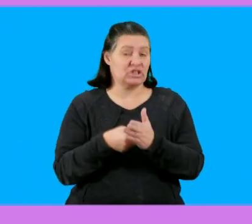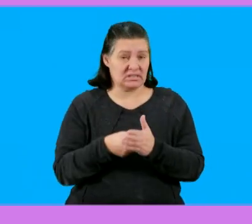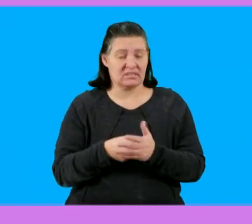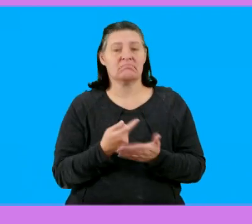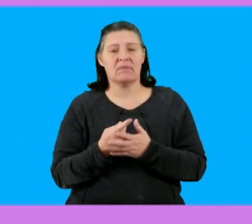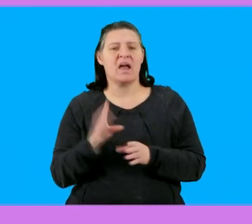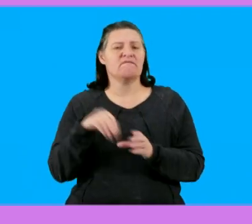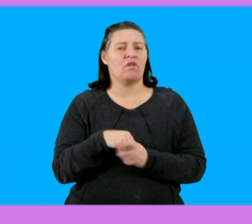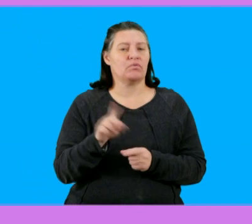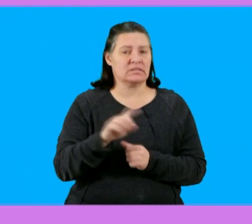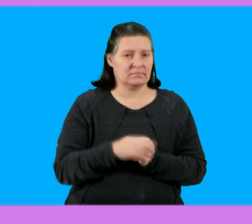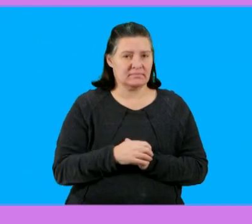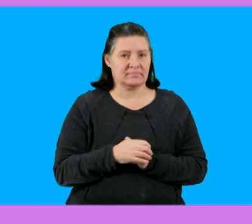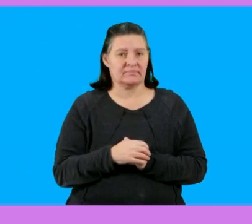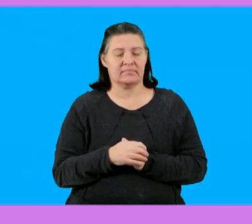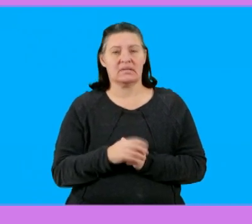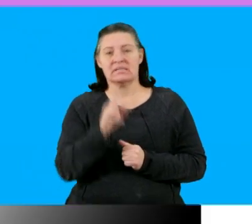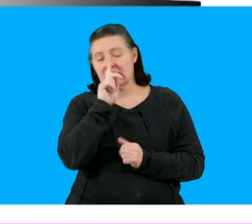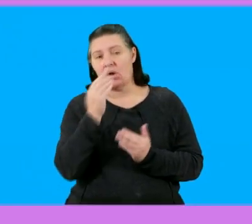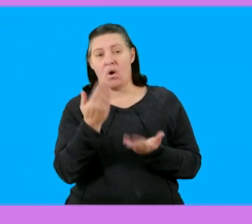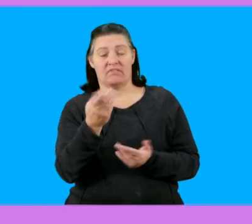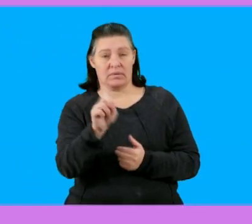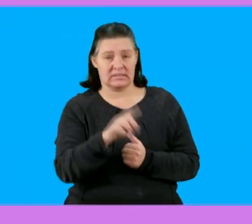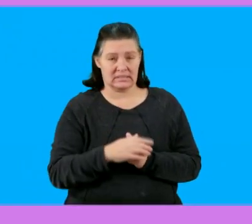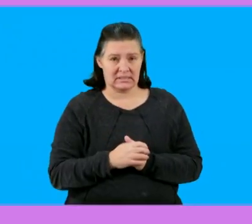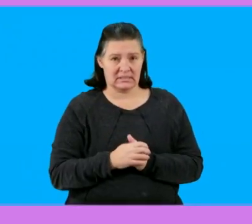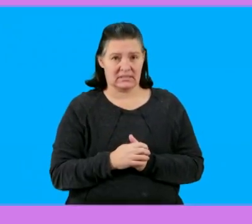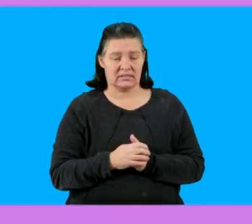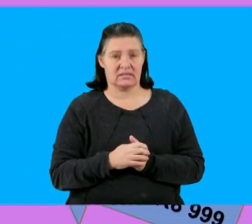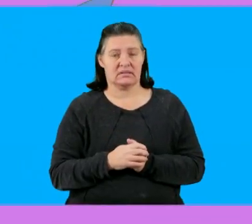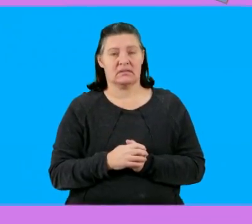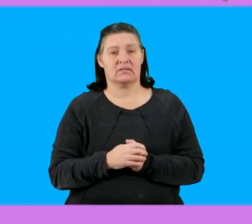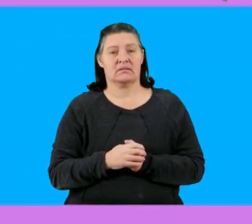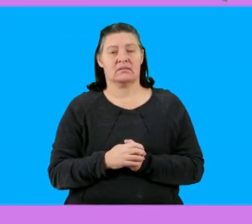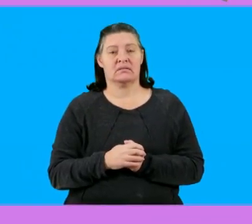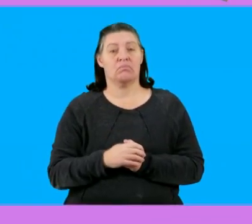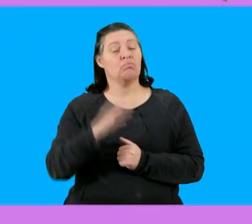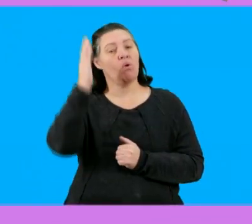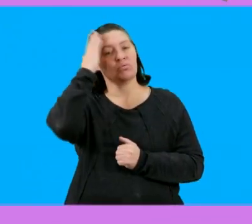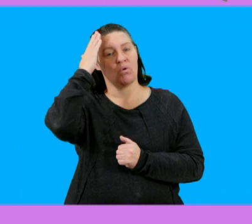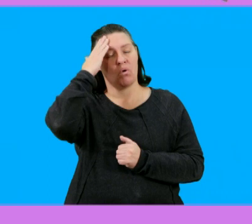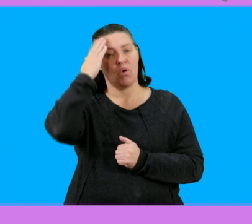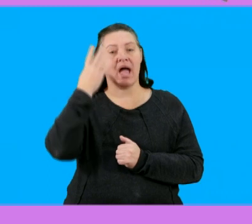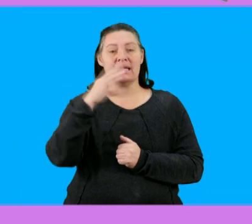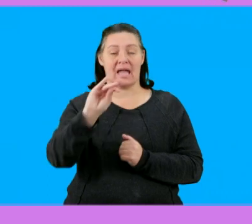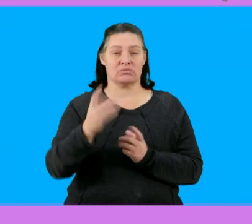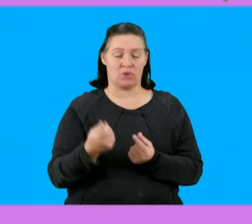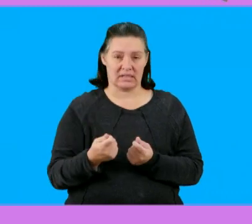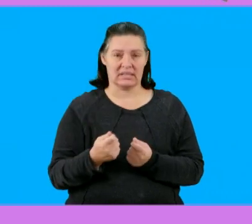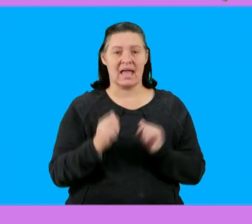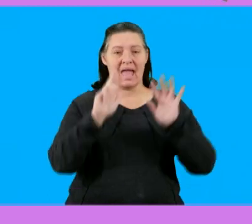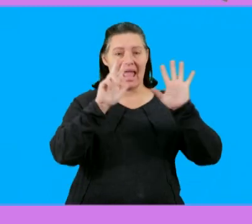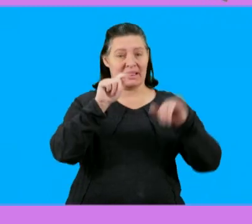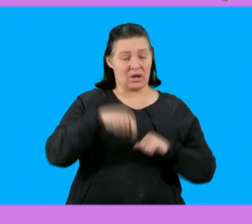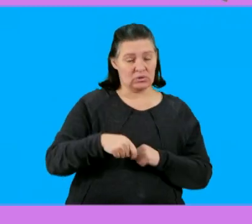purchase deals entails the following. Let's see what is offered to him. So we know by now the cash price